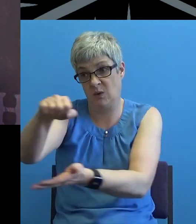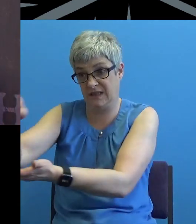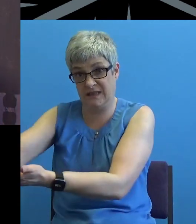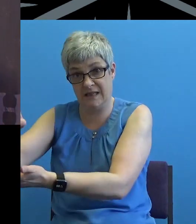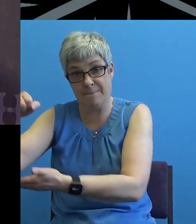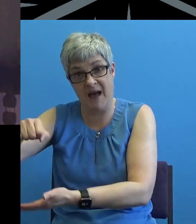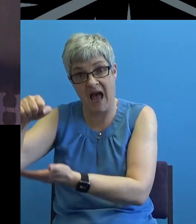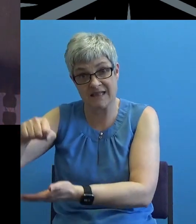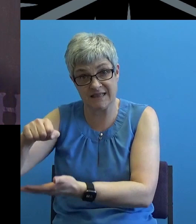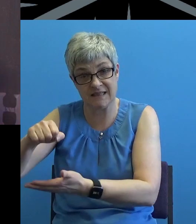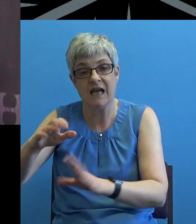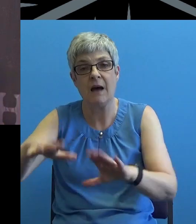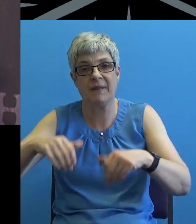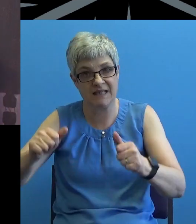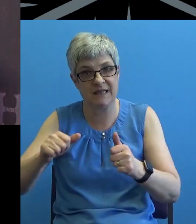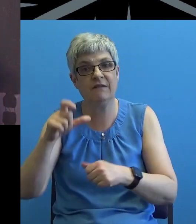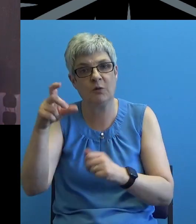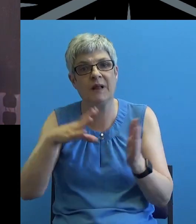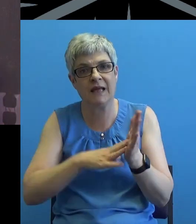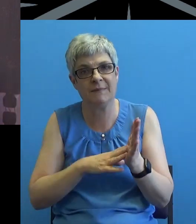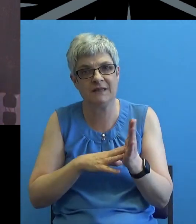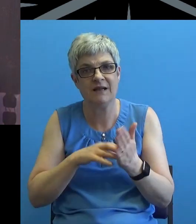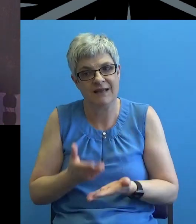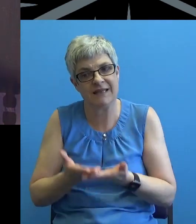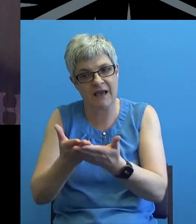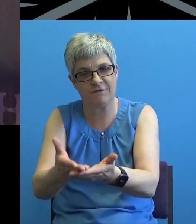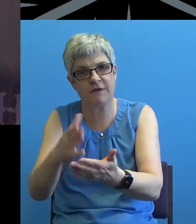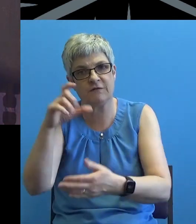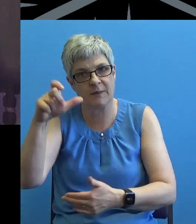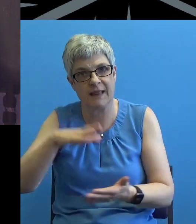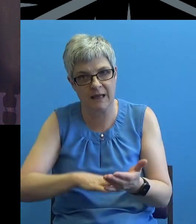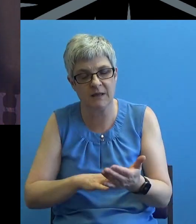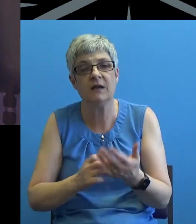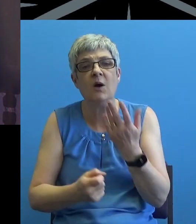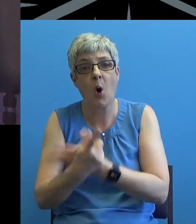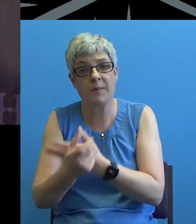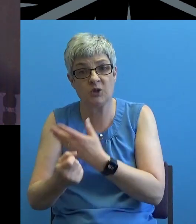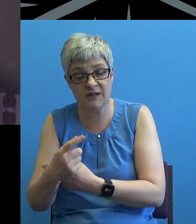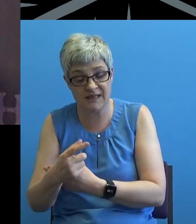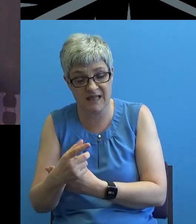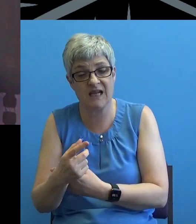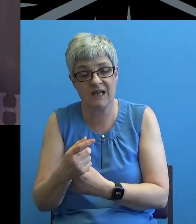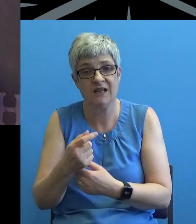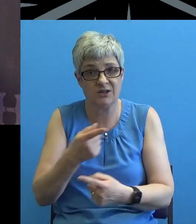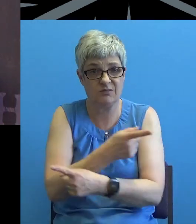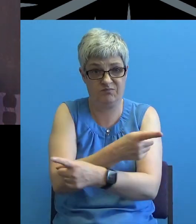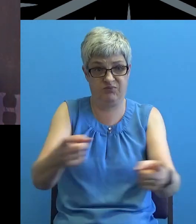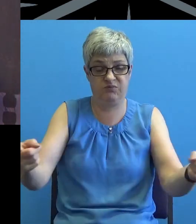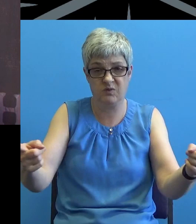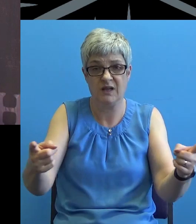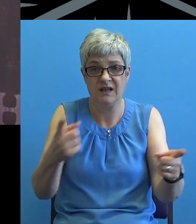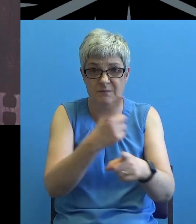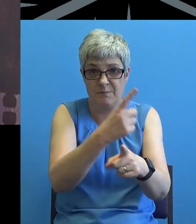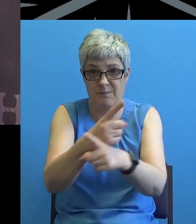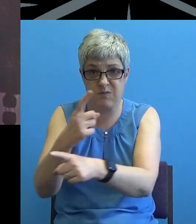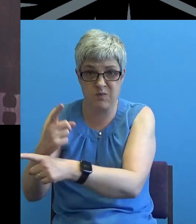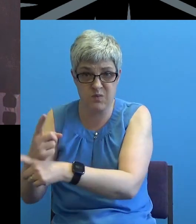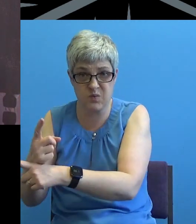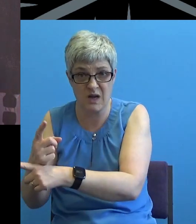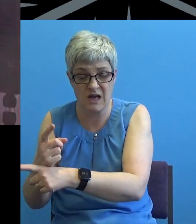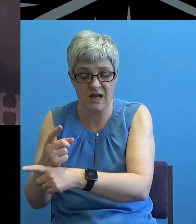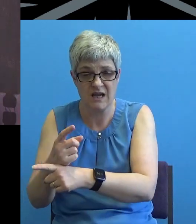on, a blessing from Claremont, a gift from Claremont, and an opportunity to reach out and speak to folks